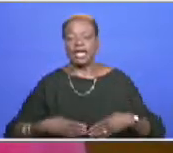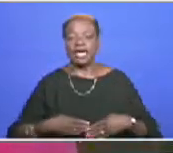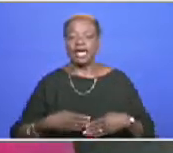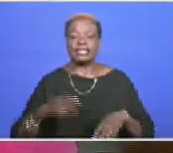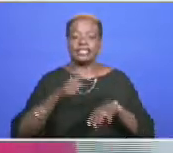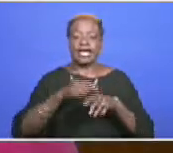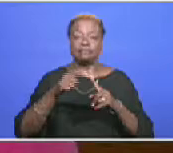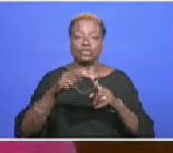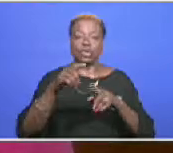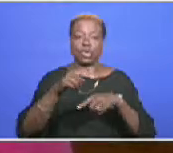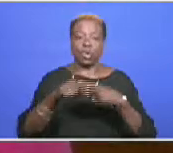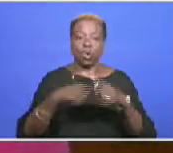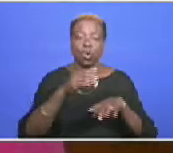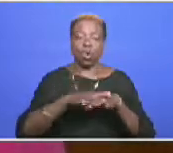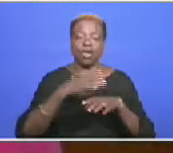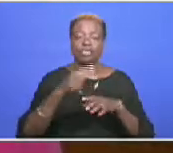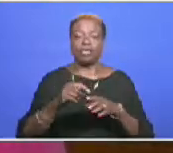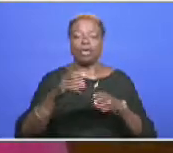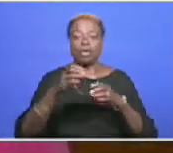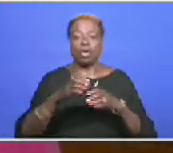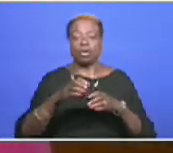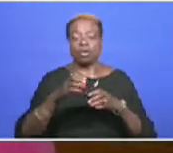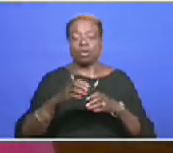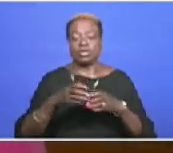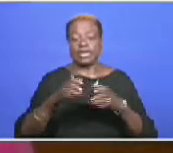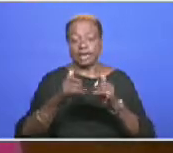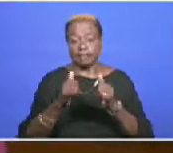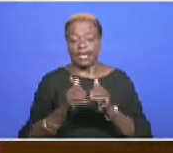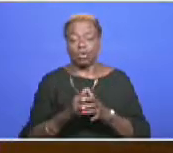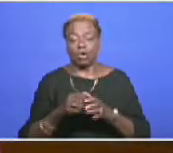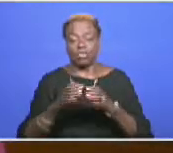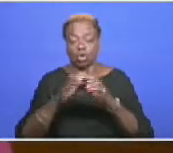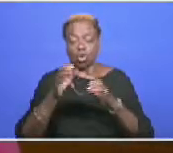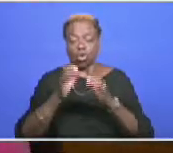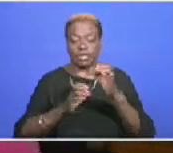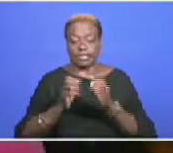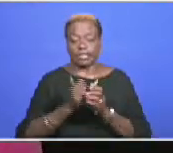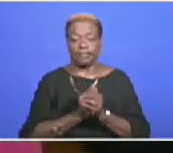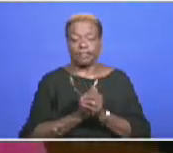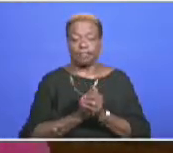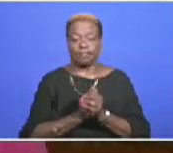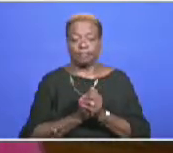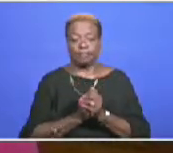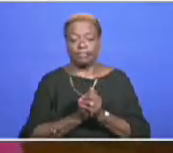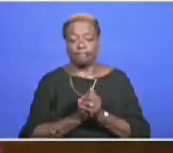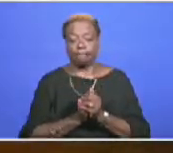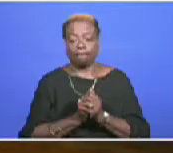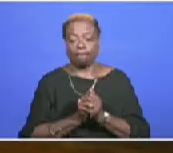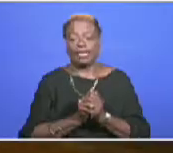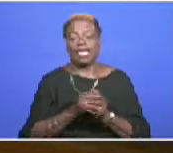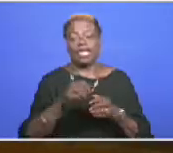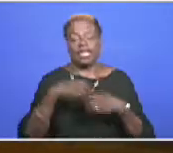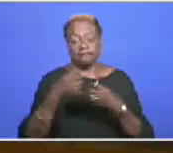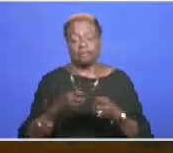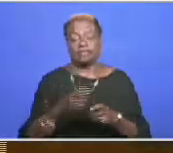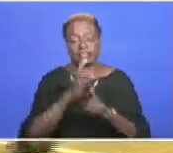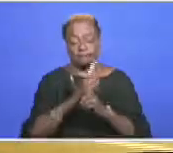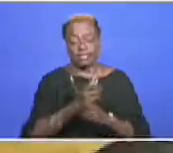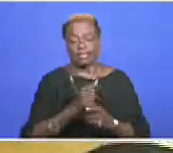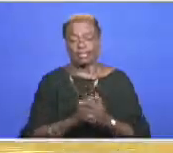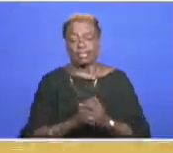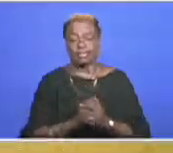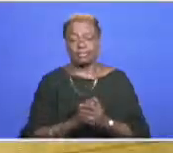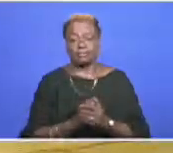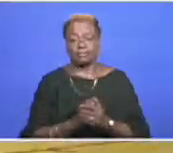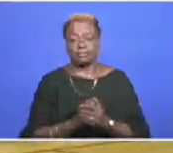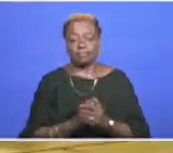as strong as the starters, but everybody has a balanced game. Whereas if you don't give me offense, you got to give me defense. As